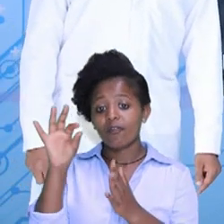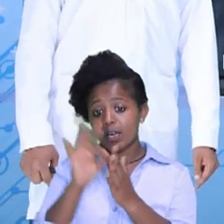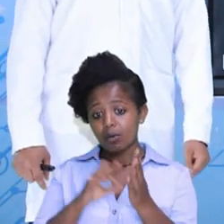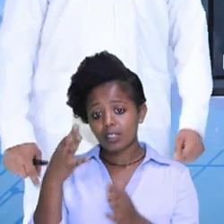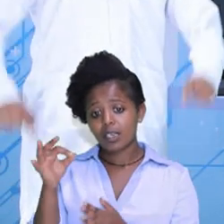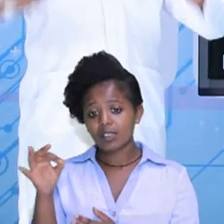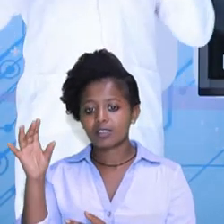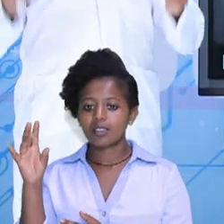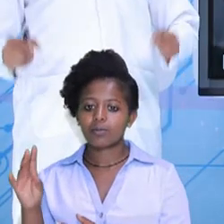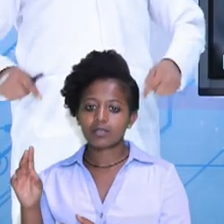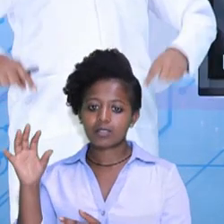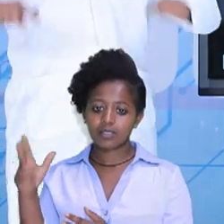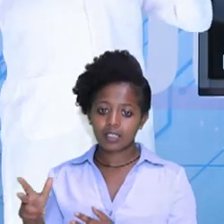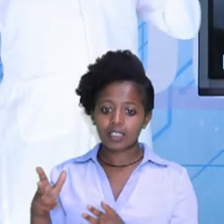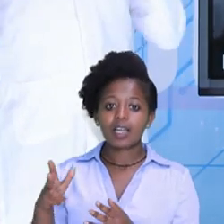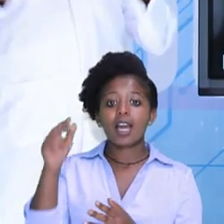1973, Henry Kissinger,